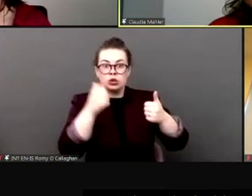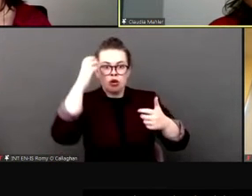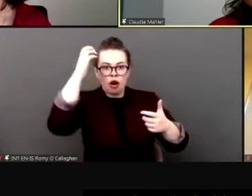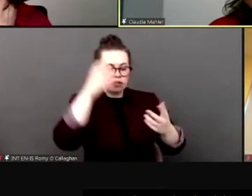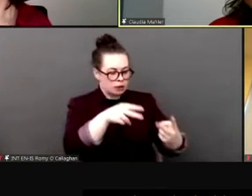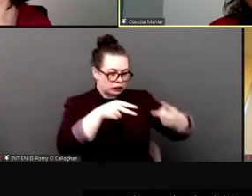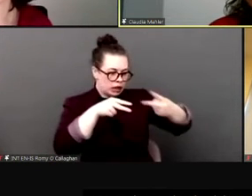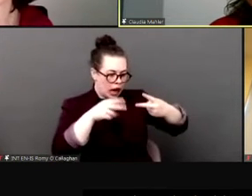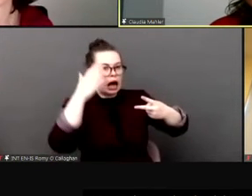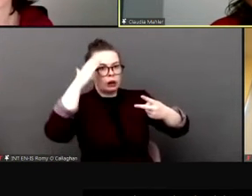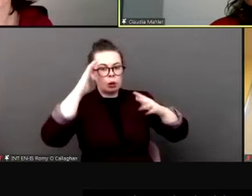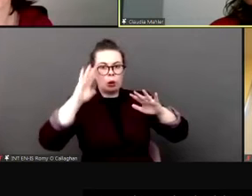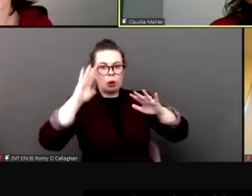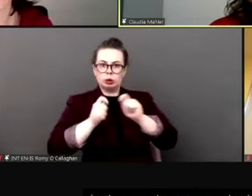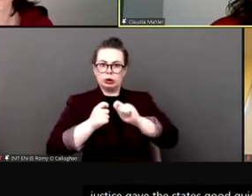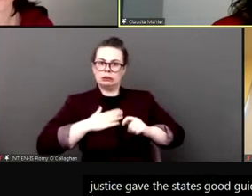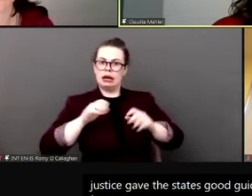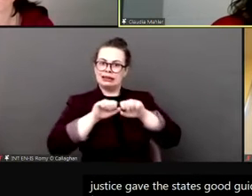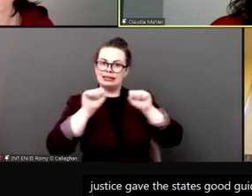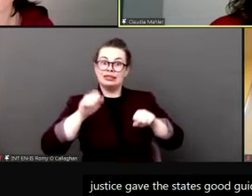system. Thank you.